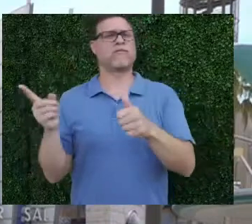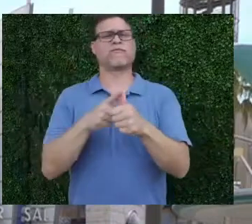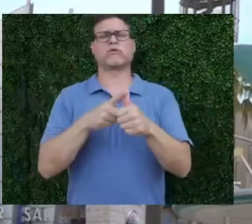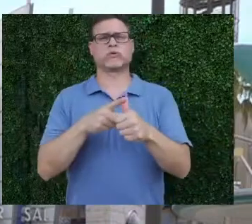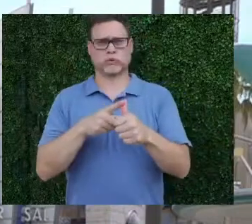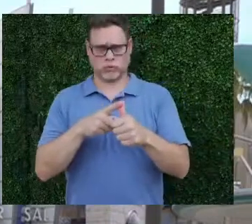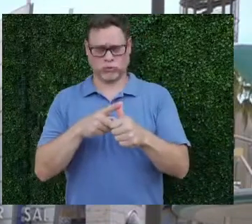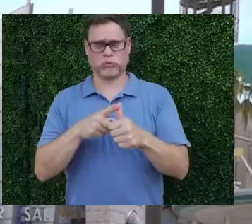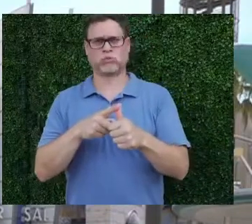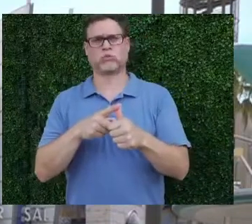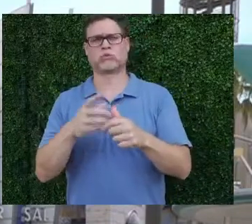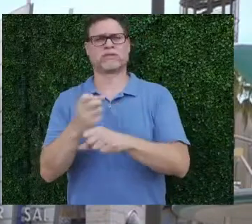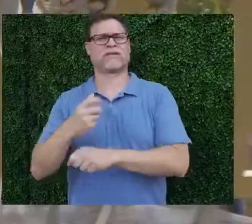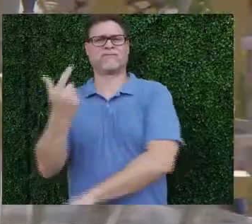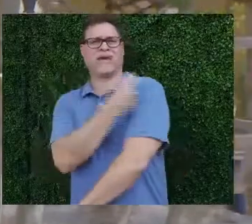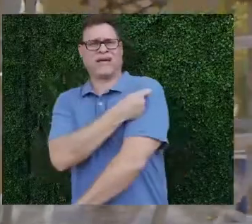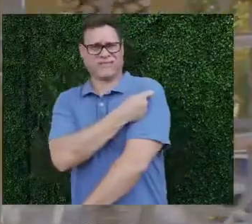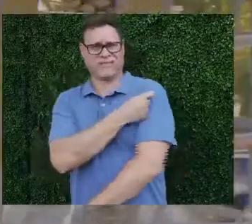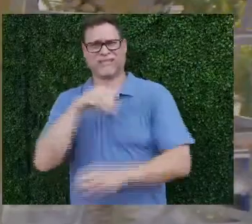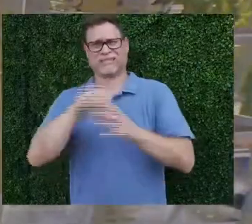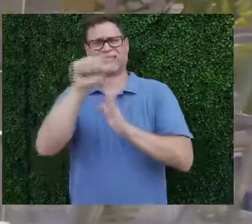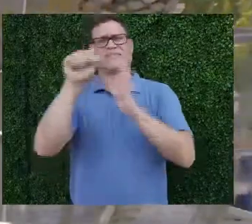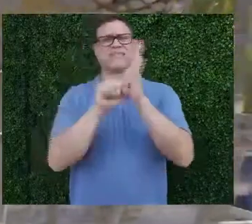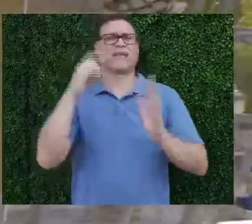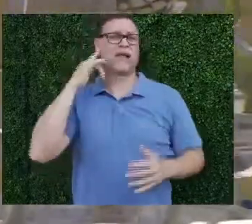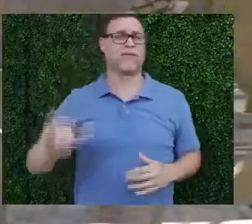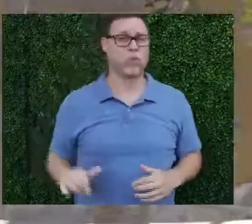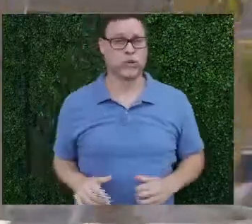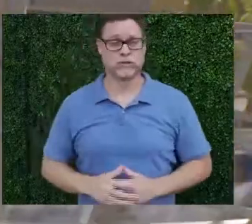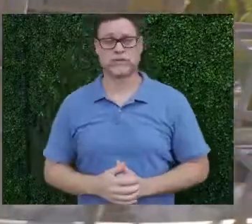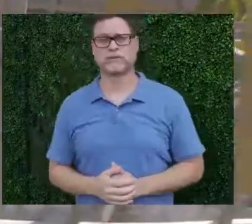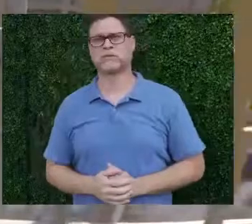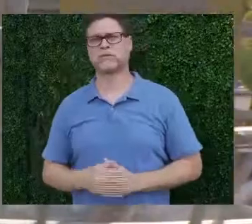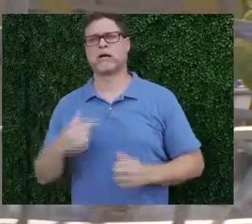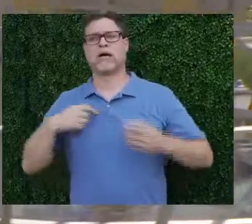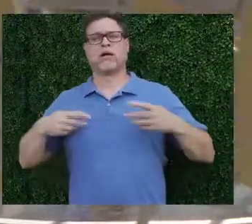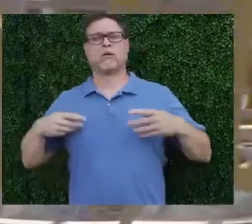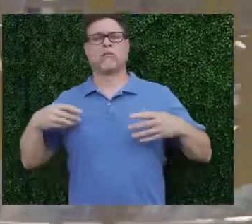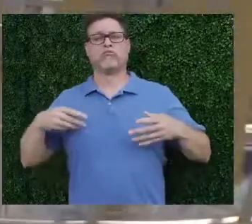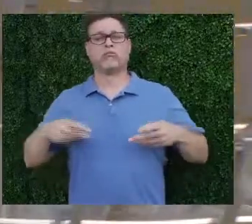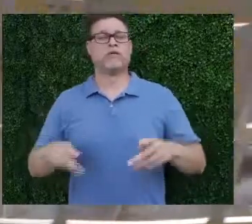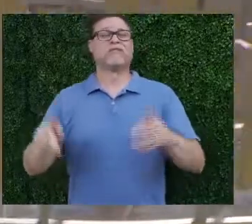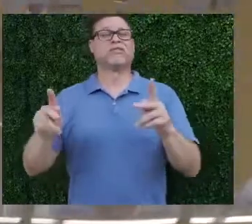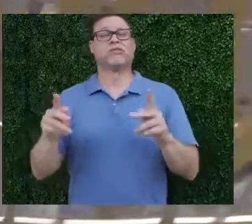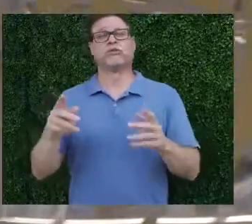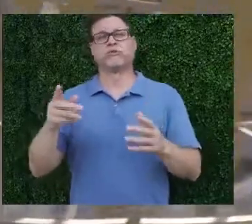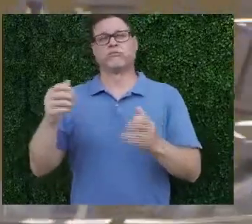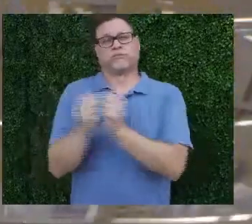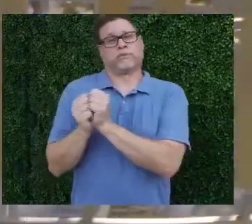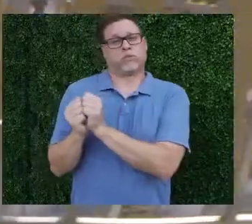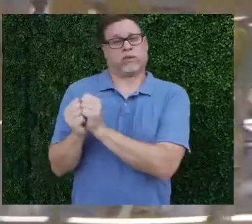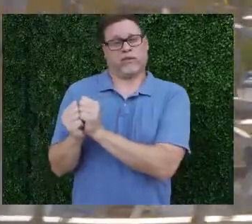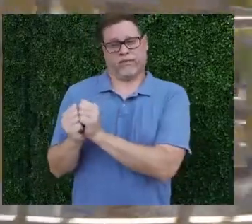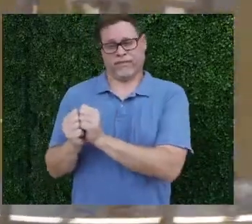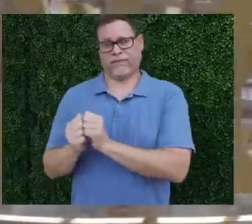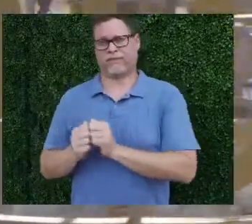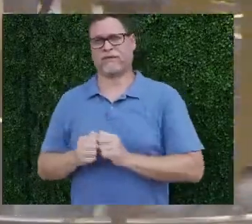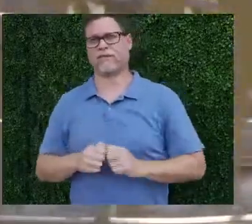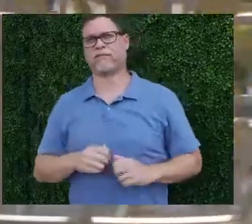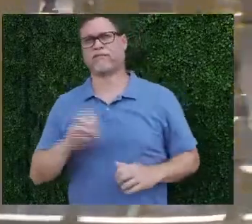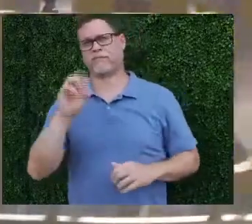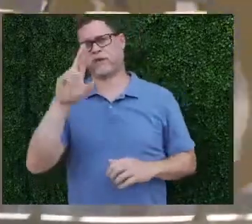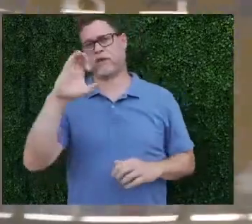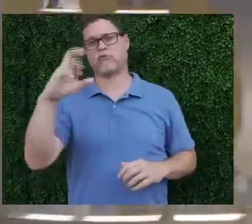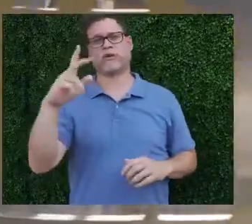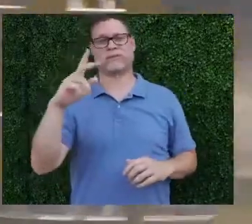one to get vaccinated in the state of California. I had the privilege of being there with her and Eric Garcetti,